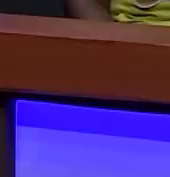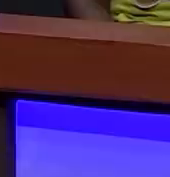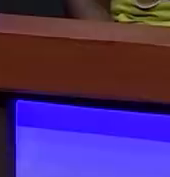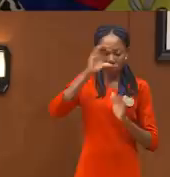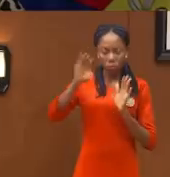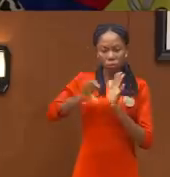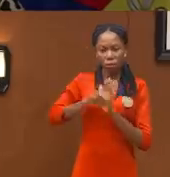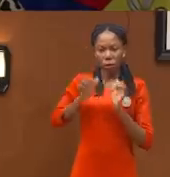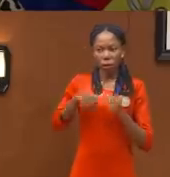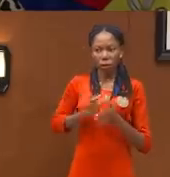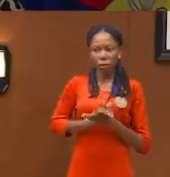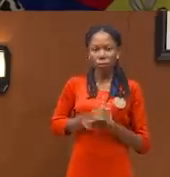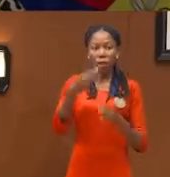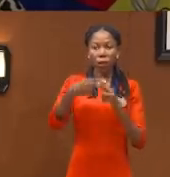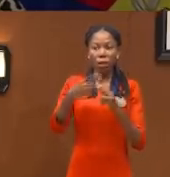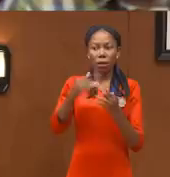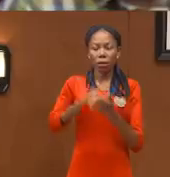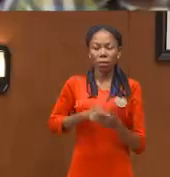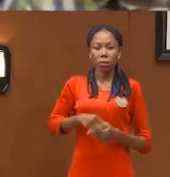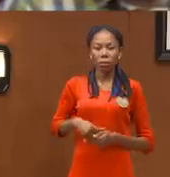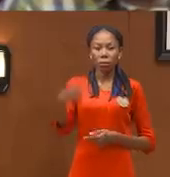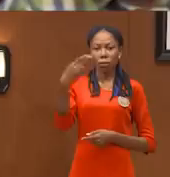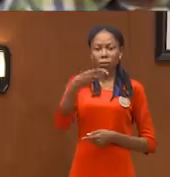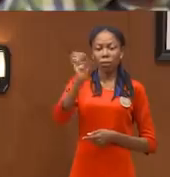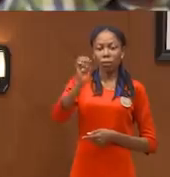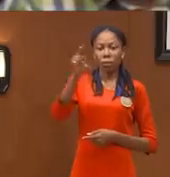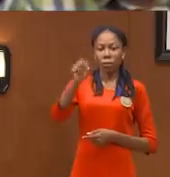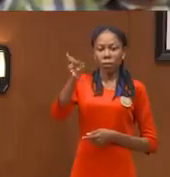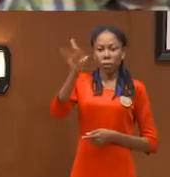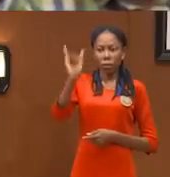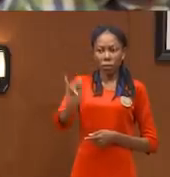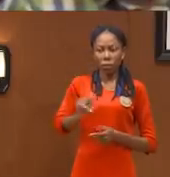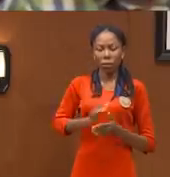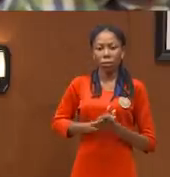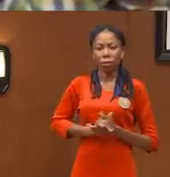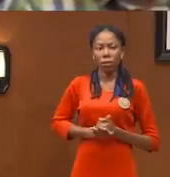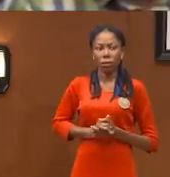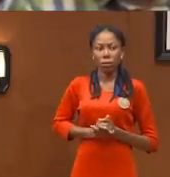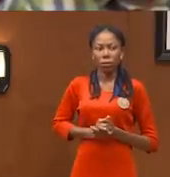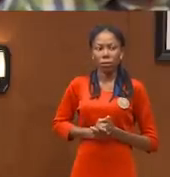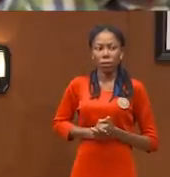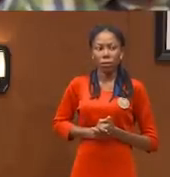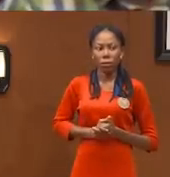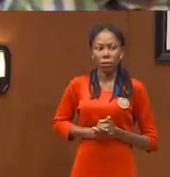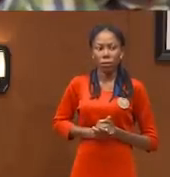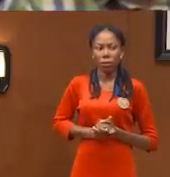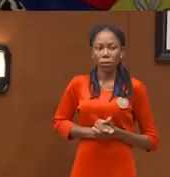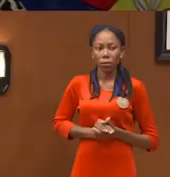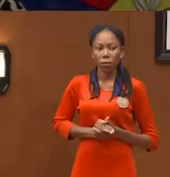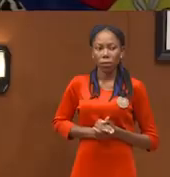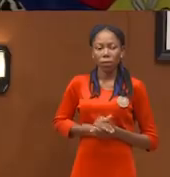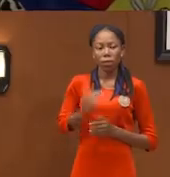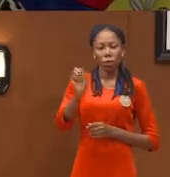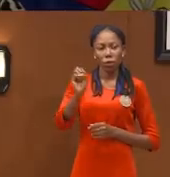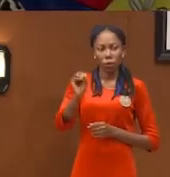matter. What's his name? Hillary. Hillary what? Ugwagu. Hillary Ugwagu.